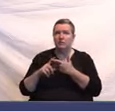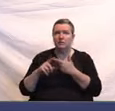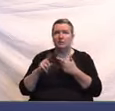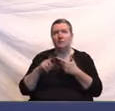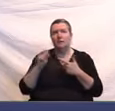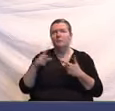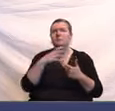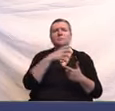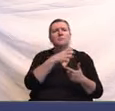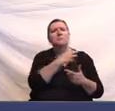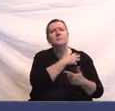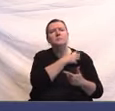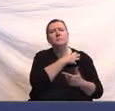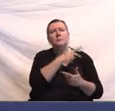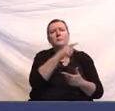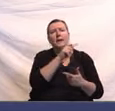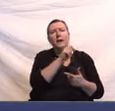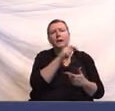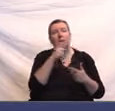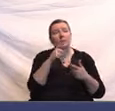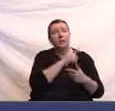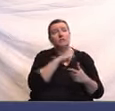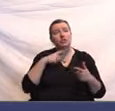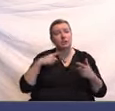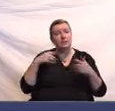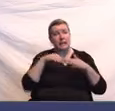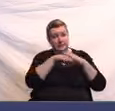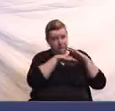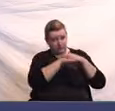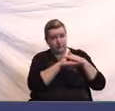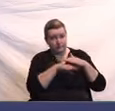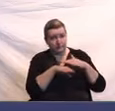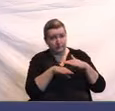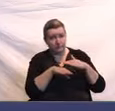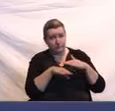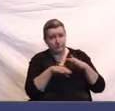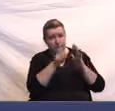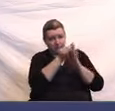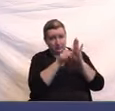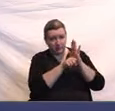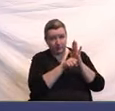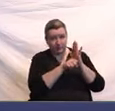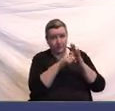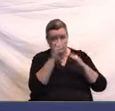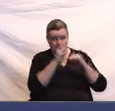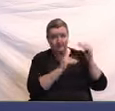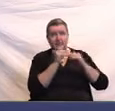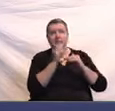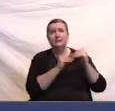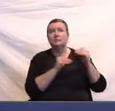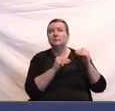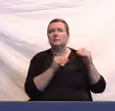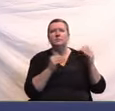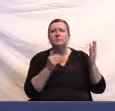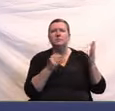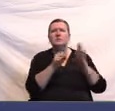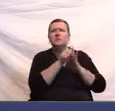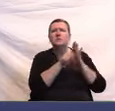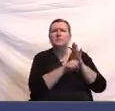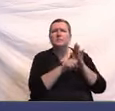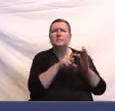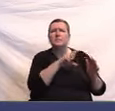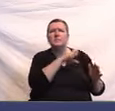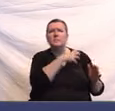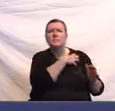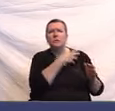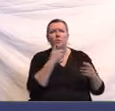from their legislative entrance just this morning, I was turned away by the state police. Just wondering, is that official State House policy? Is that the